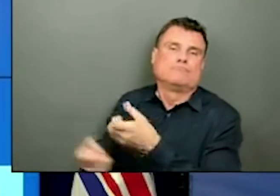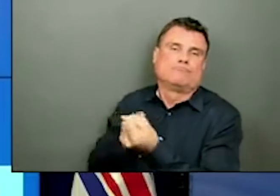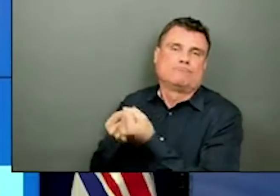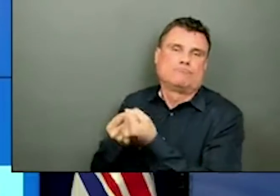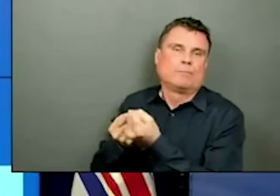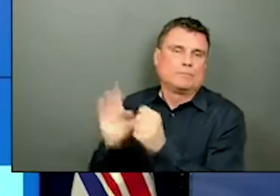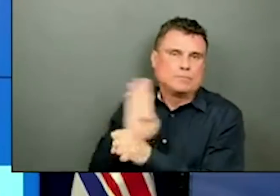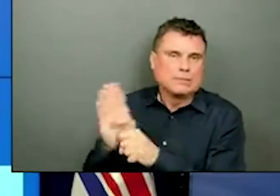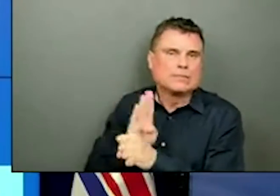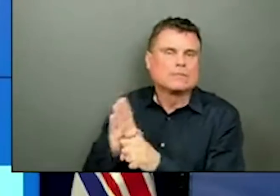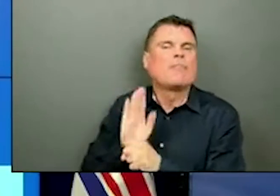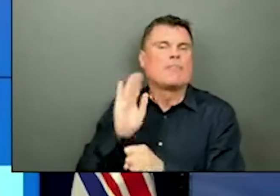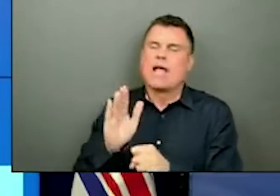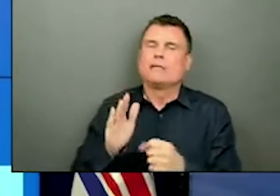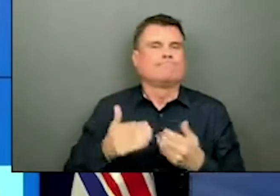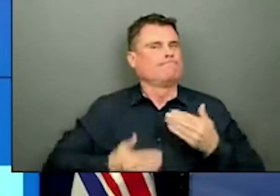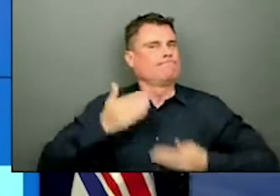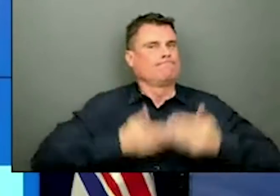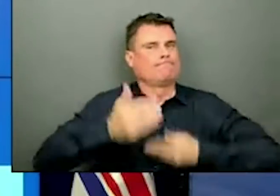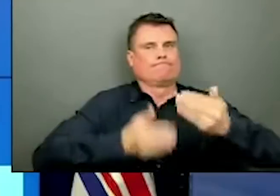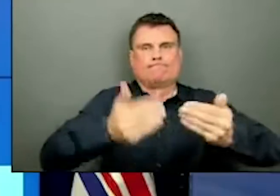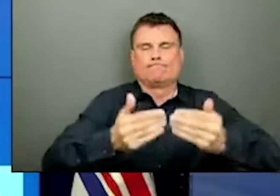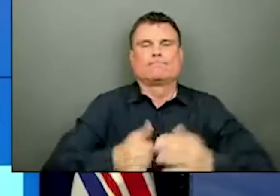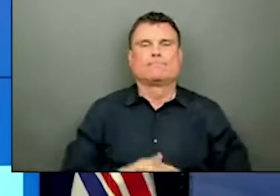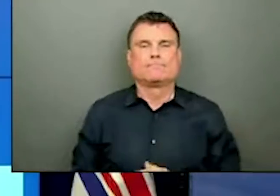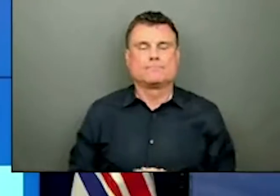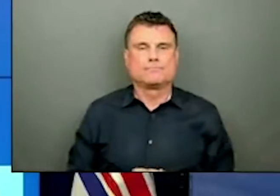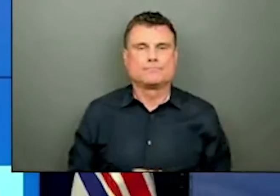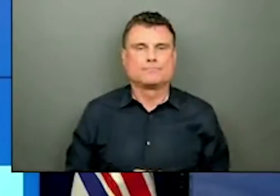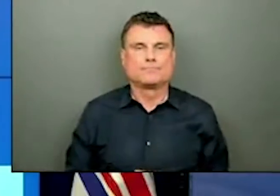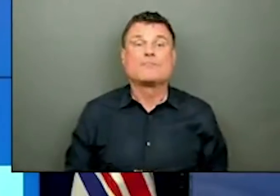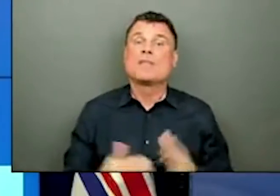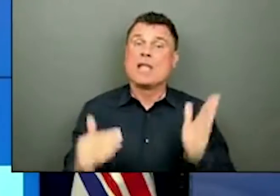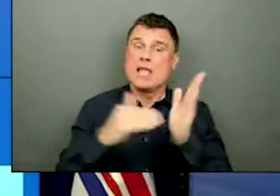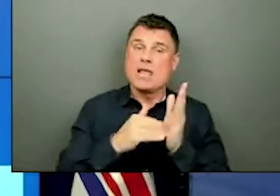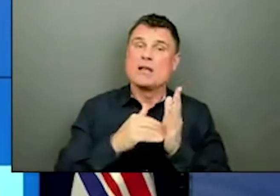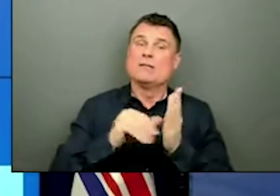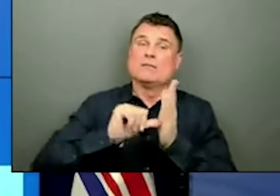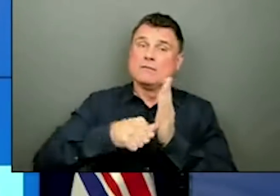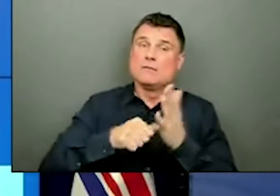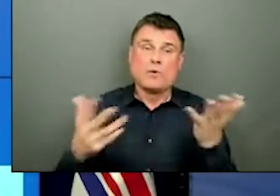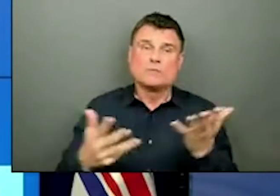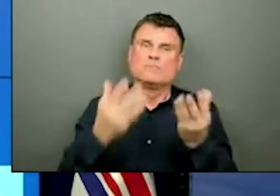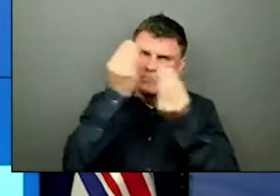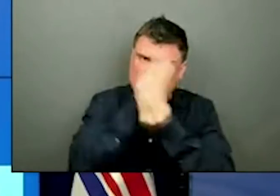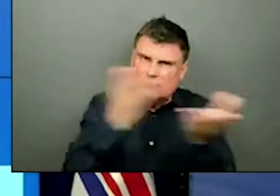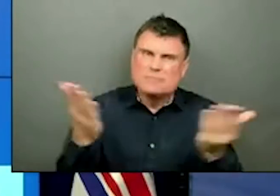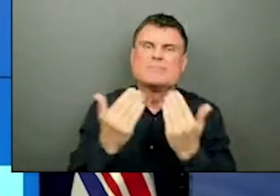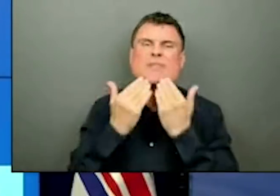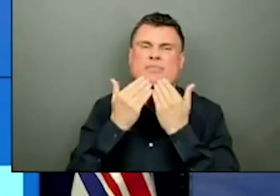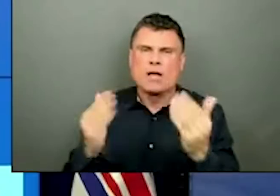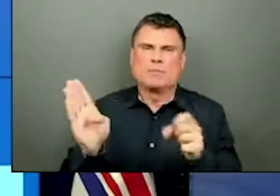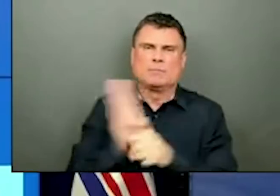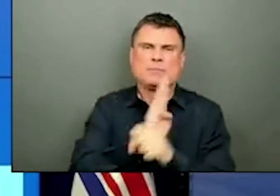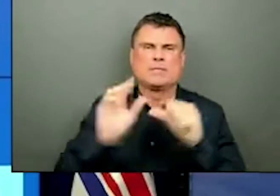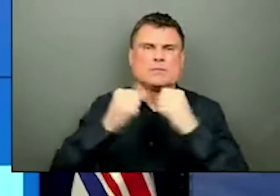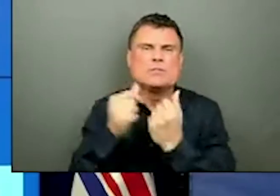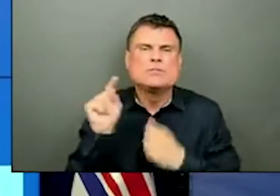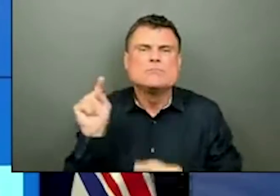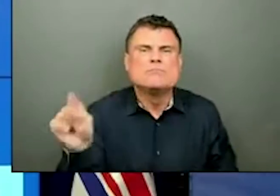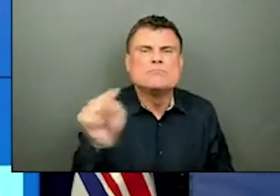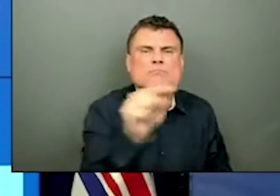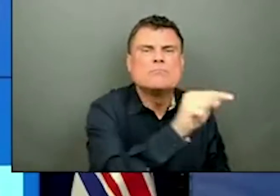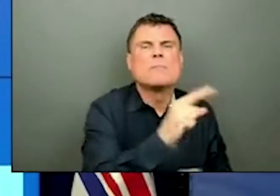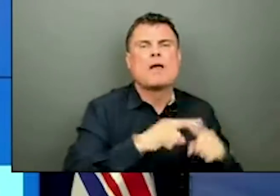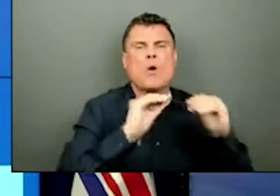is live as well. I want to thank the many associations that have worked with us tirelessly over the last